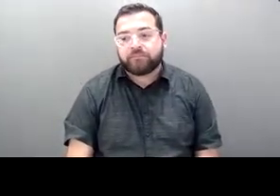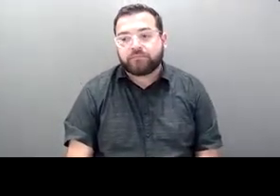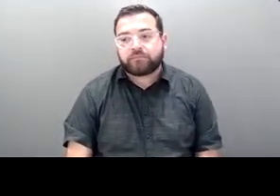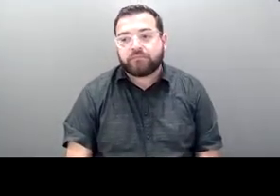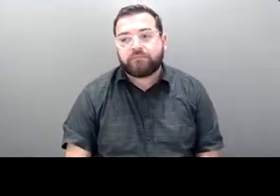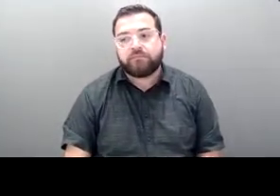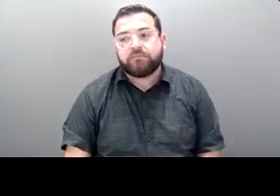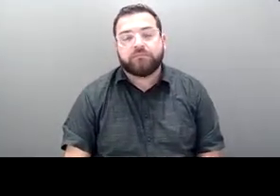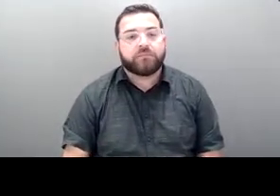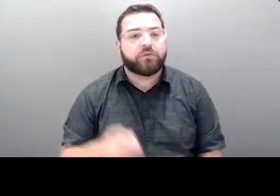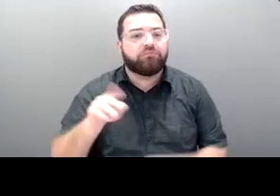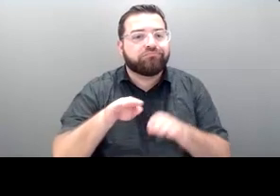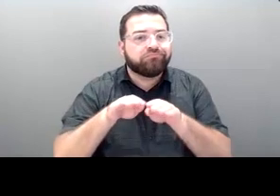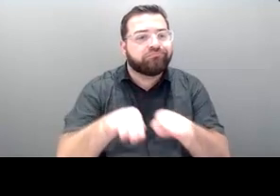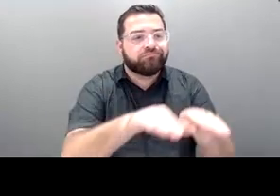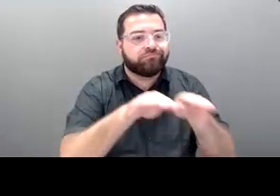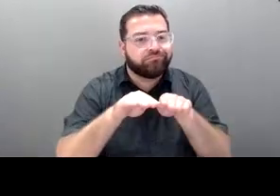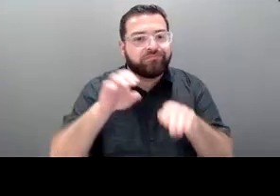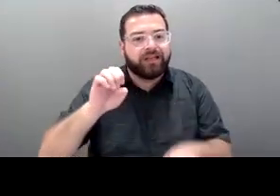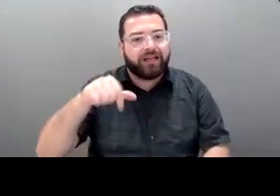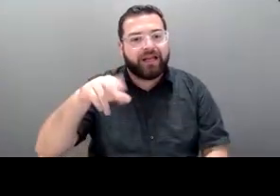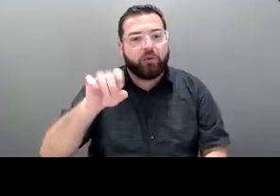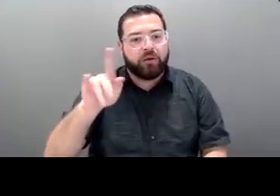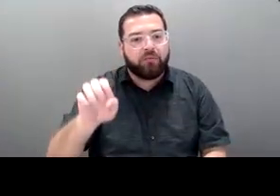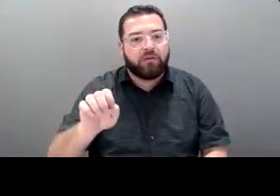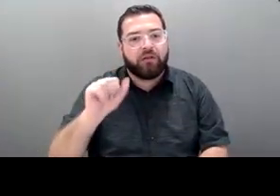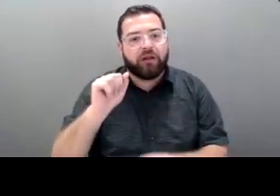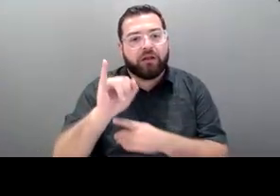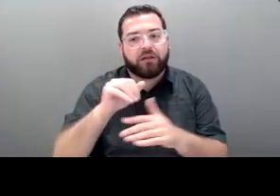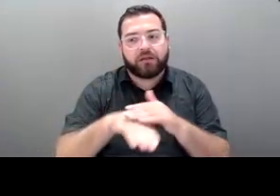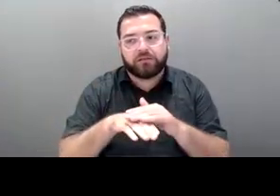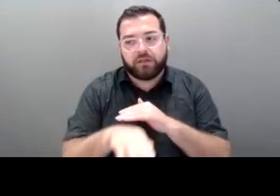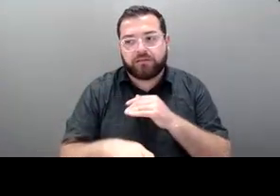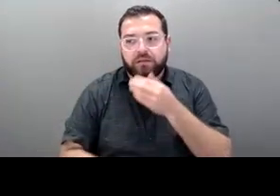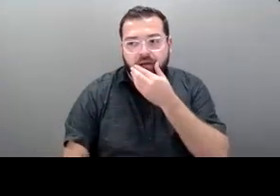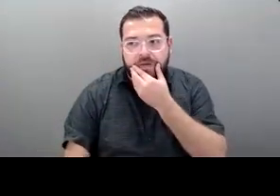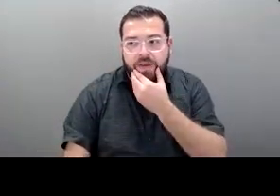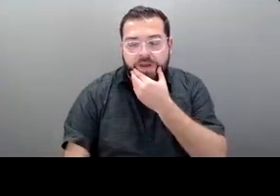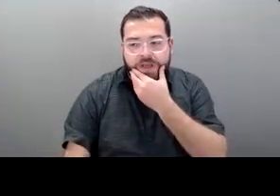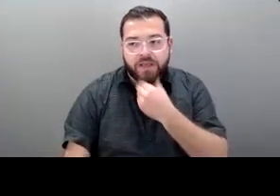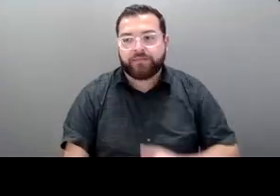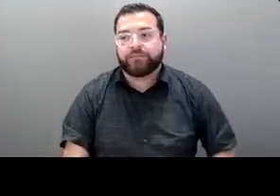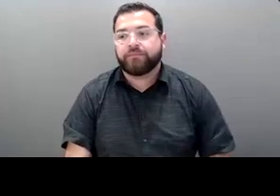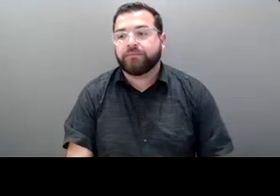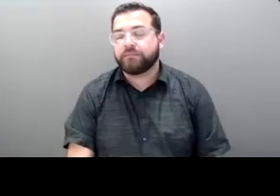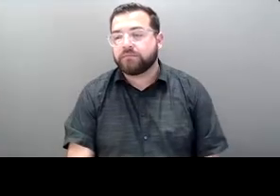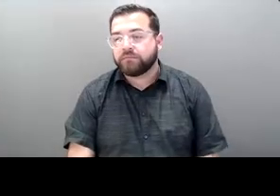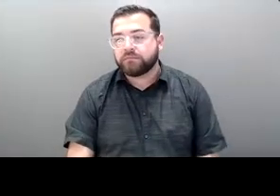equitable AI access. We'll quote equitable AI access.